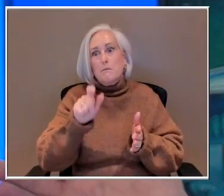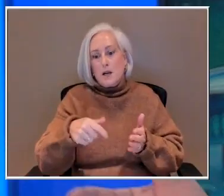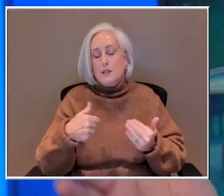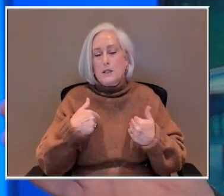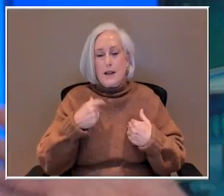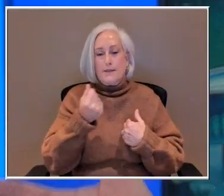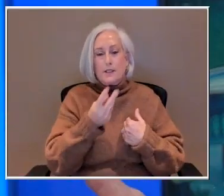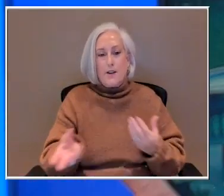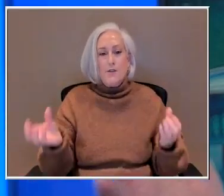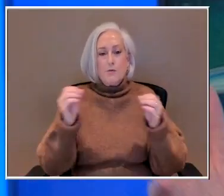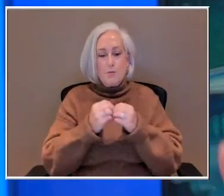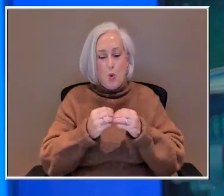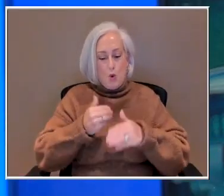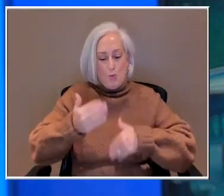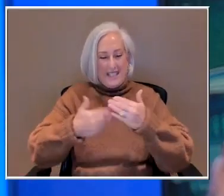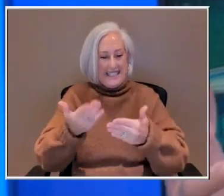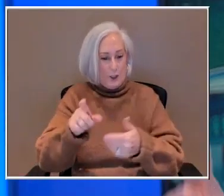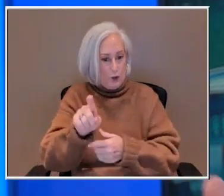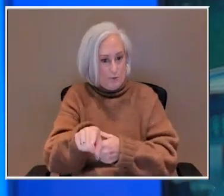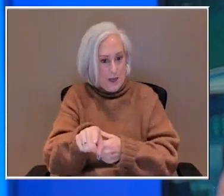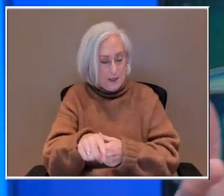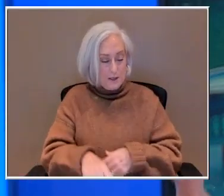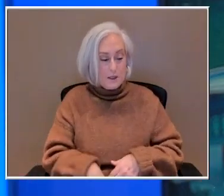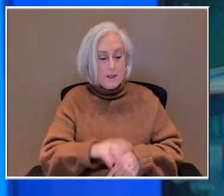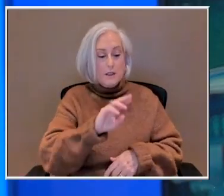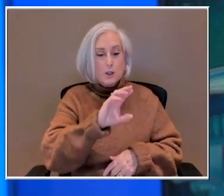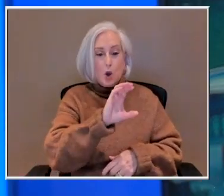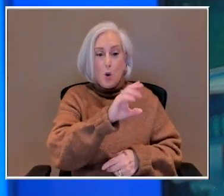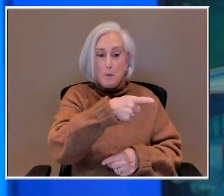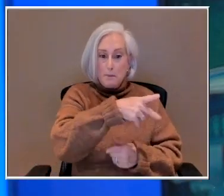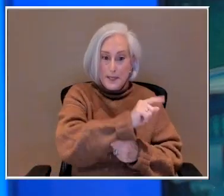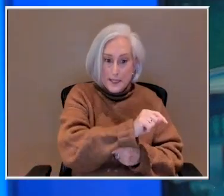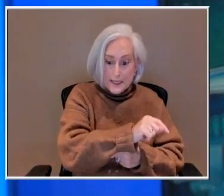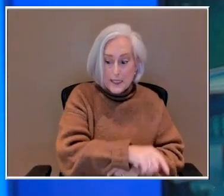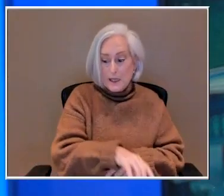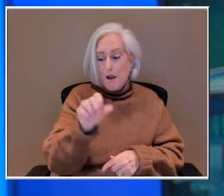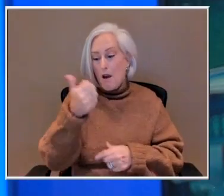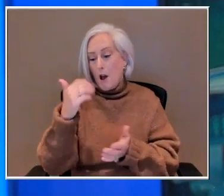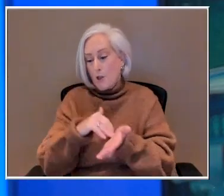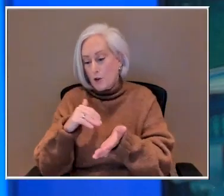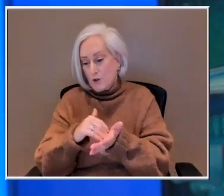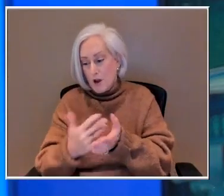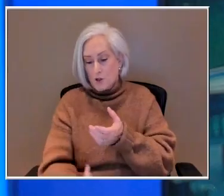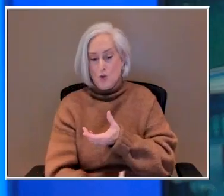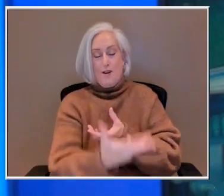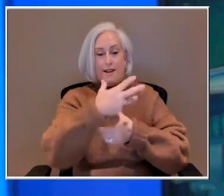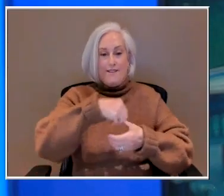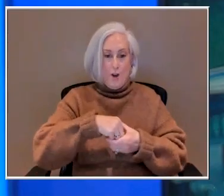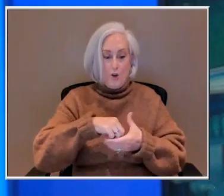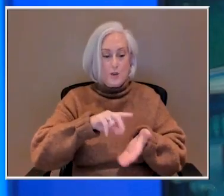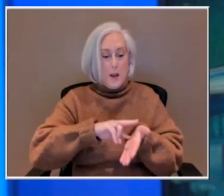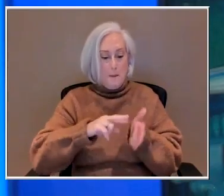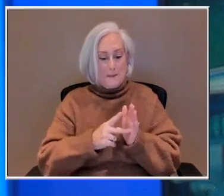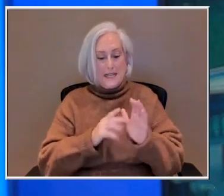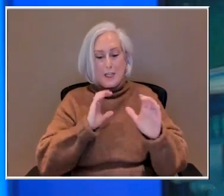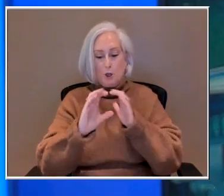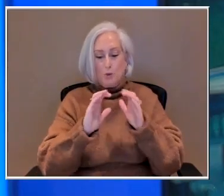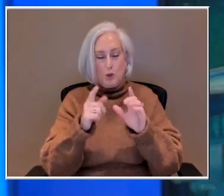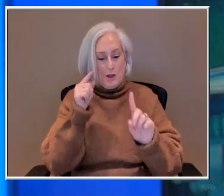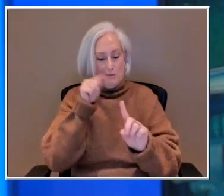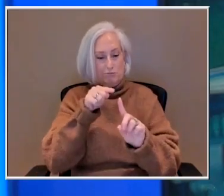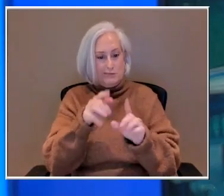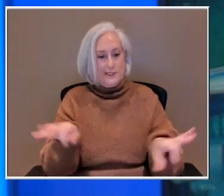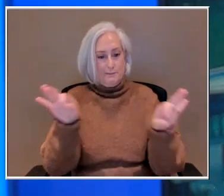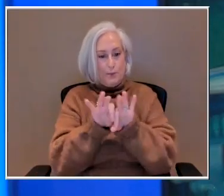rest of the team, with Nathan, with Dr. Cochran, and there's a lot of others involved, communication is key. Okay, we've got to